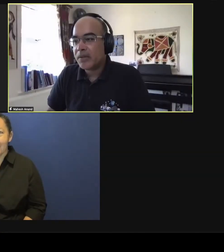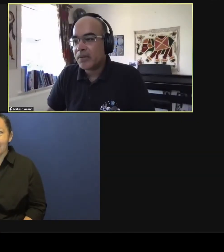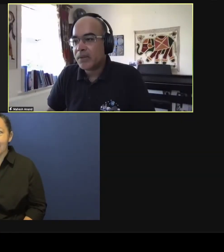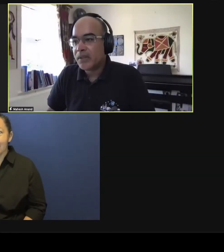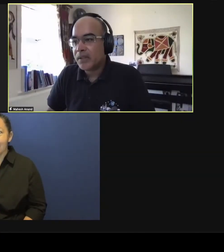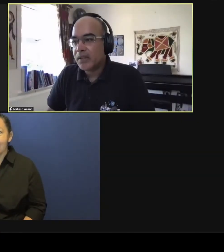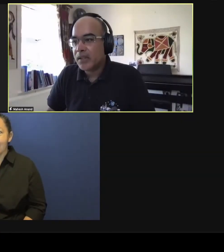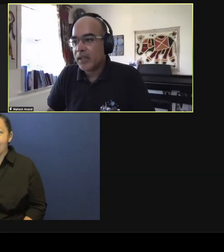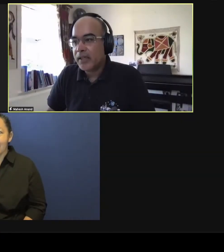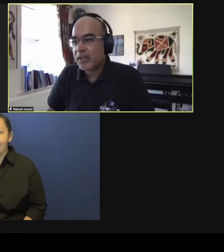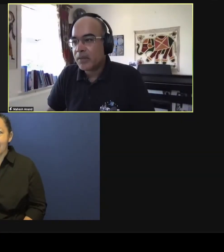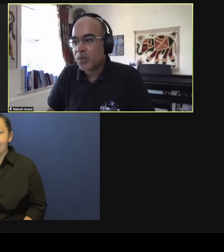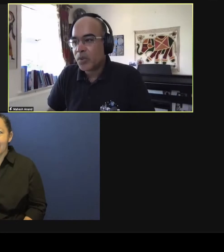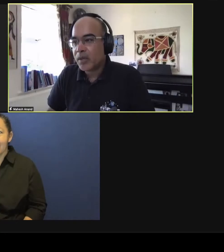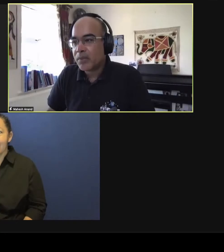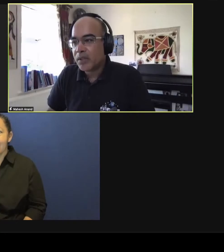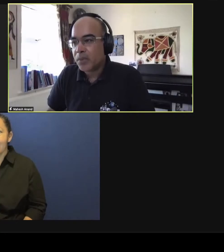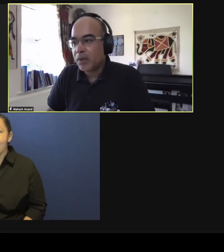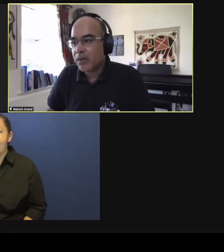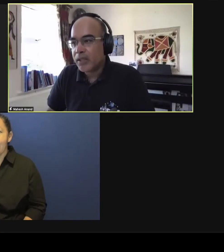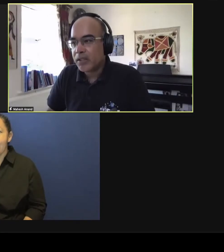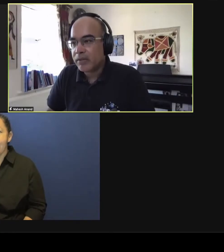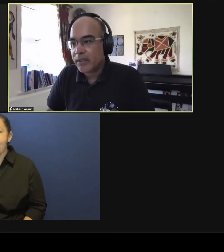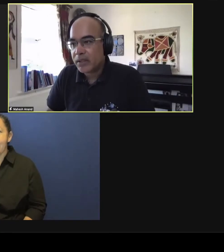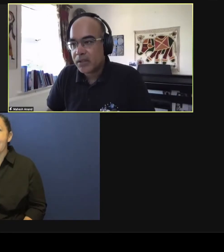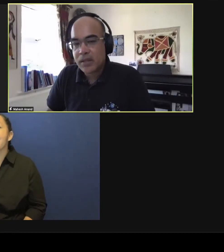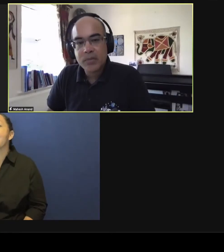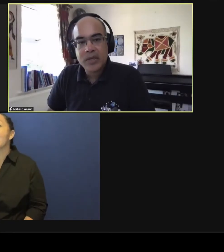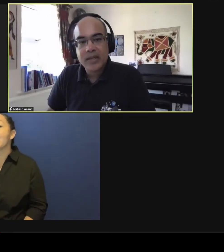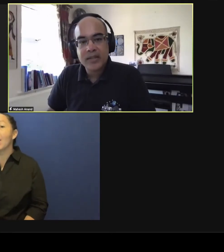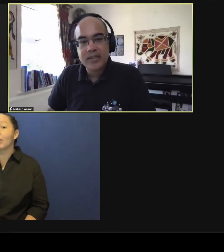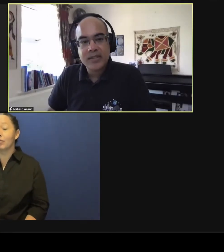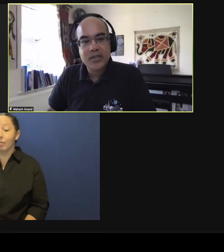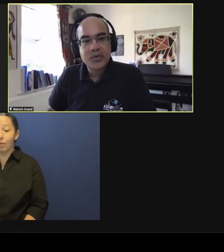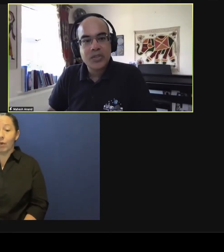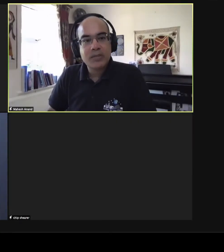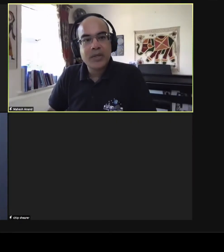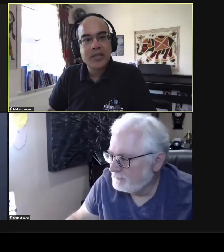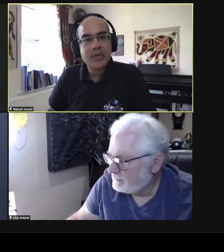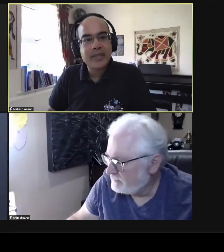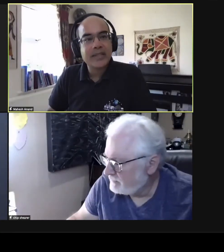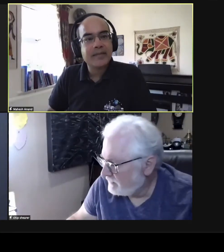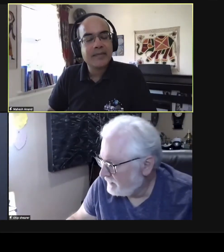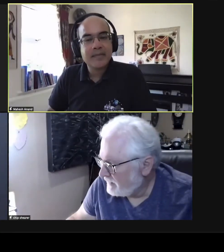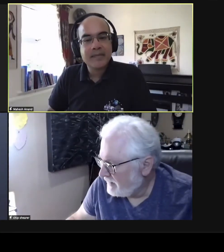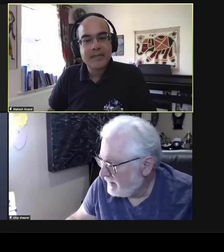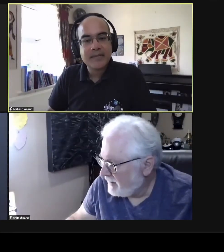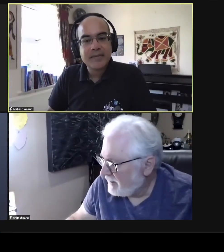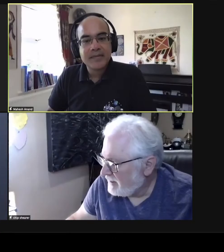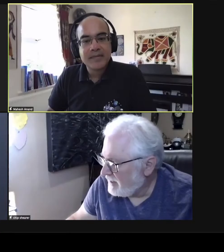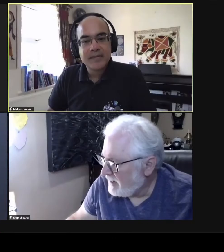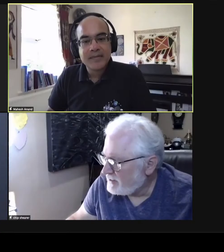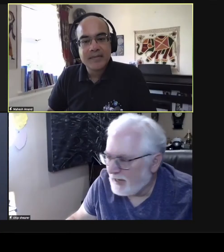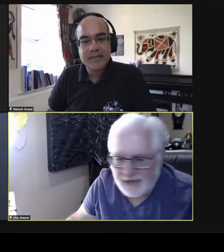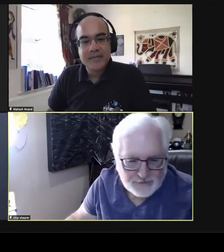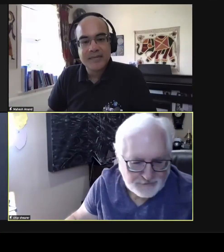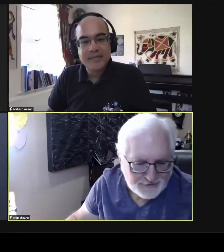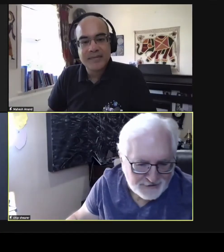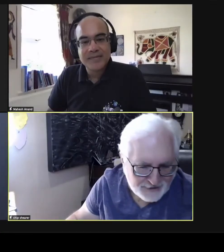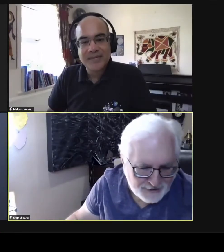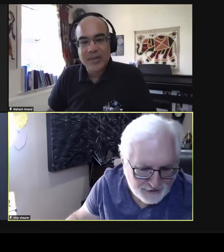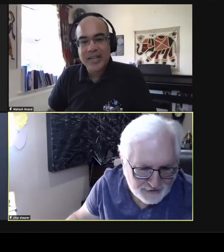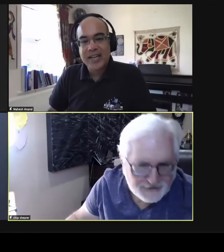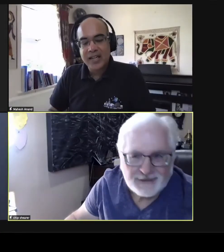update on the ANGSA program, the Apollo Next Generation Sample Analysis. So Chip, are you ready? Yes, I